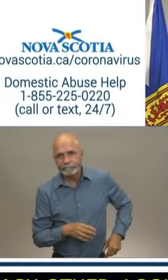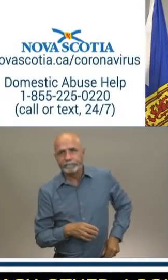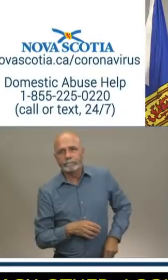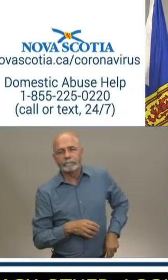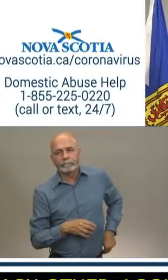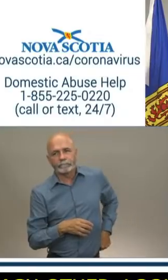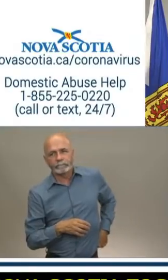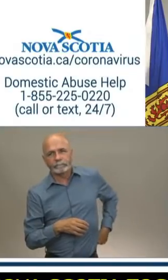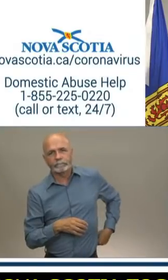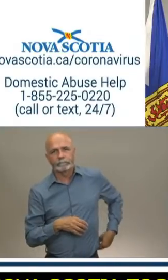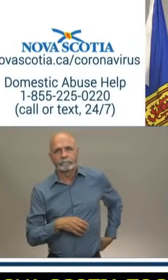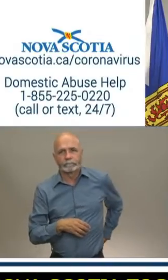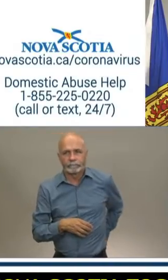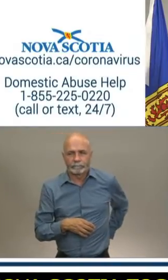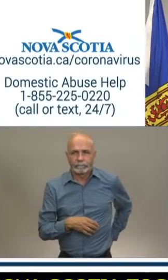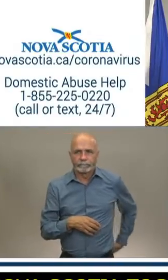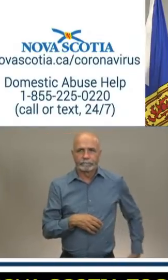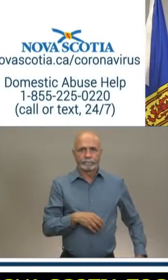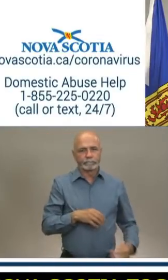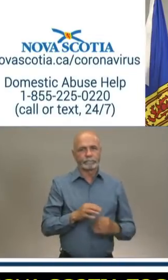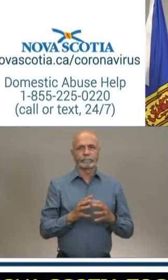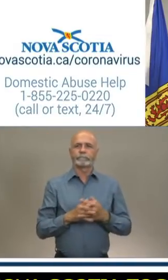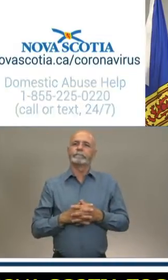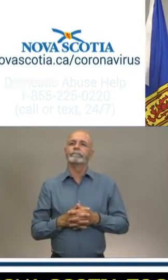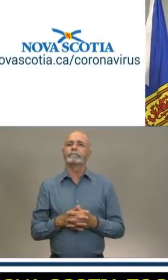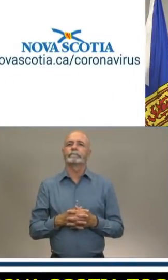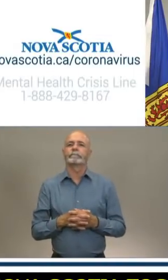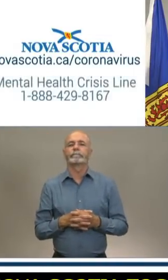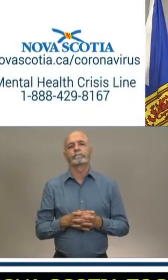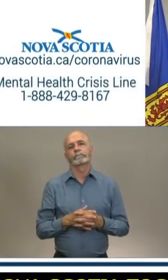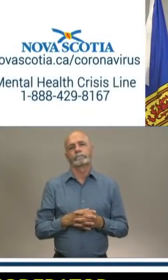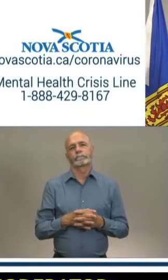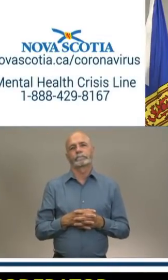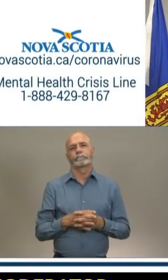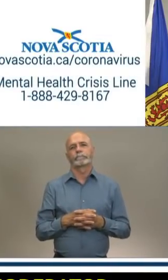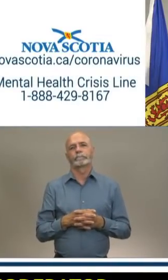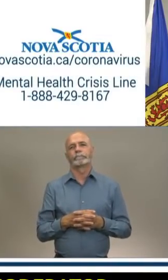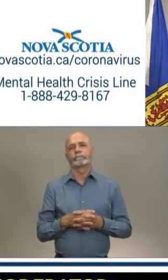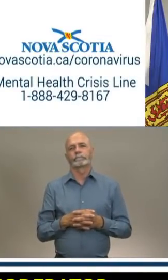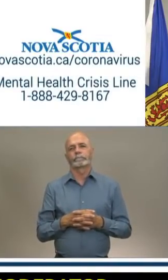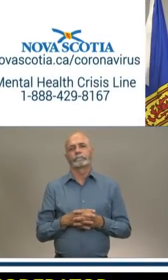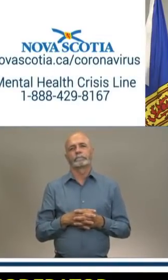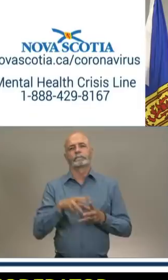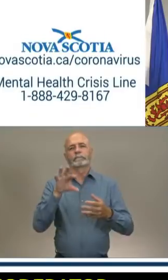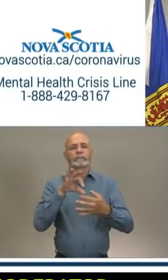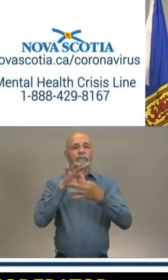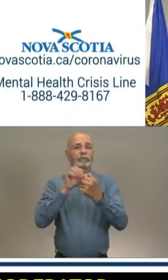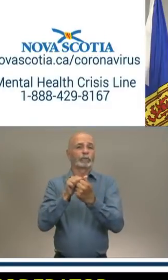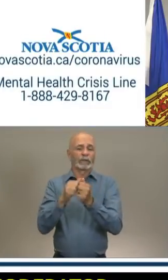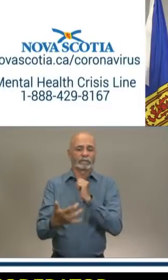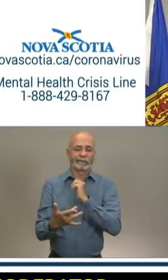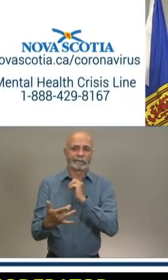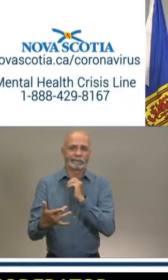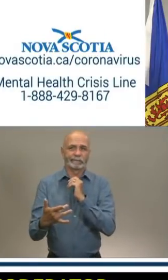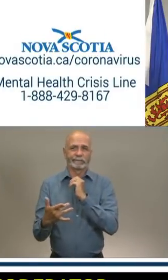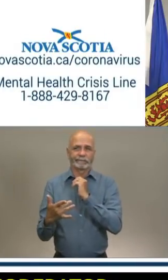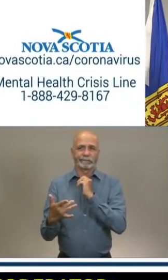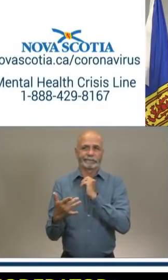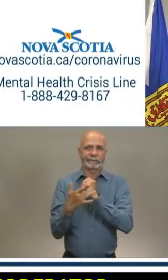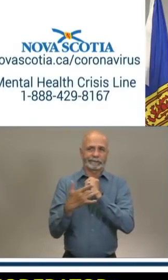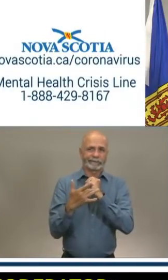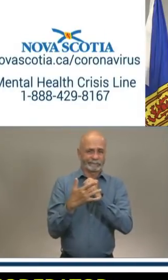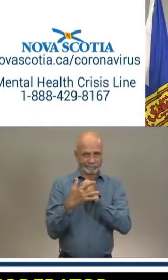Yeah, and this is a more technical question for you, Dr. Strang. We heard from somebody who is a